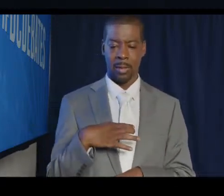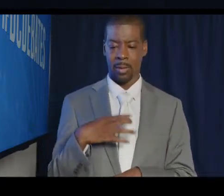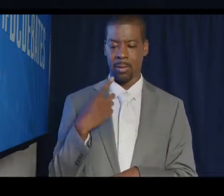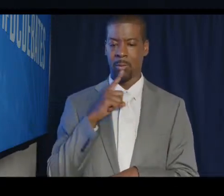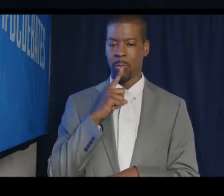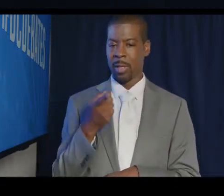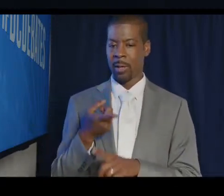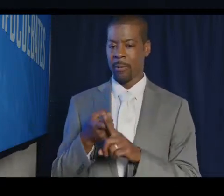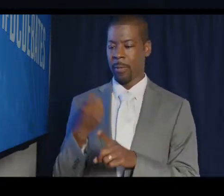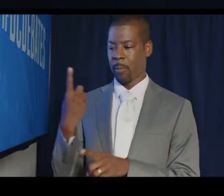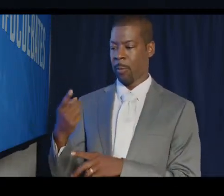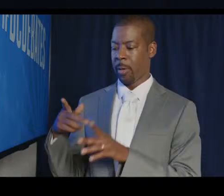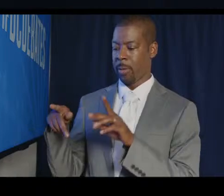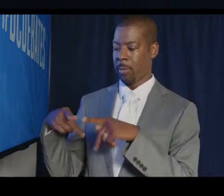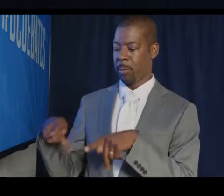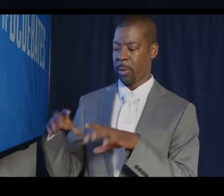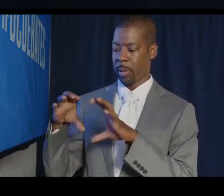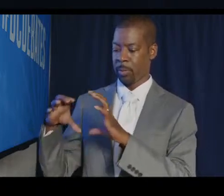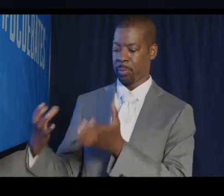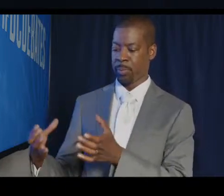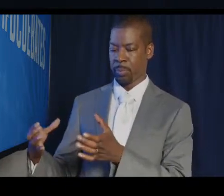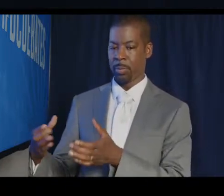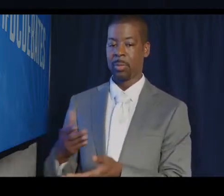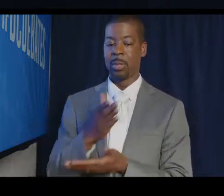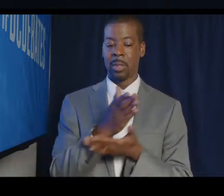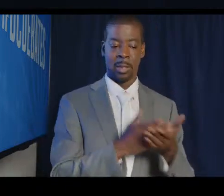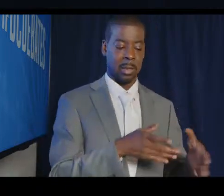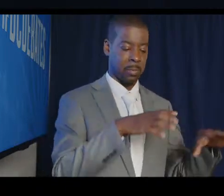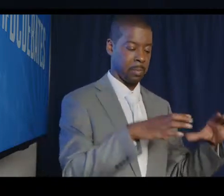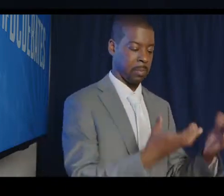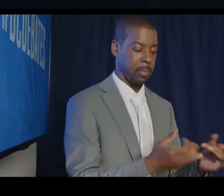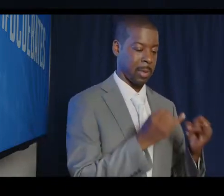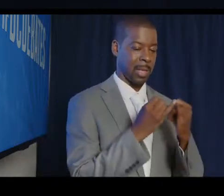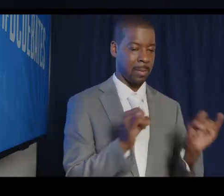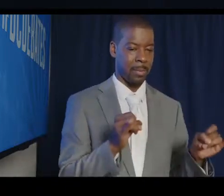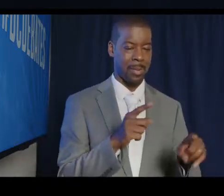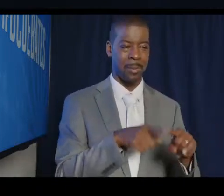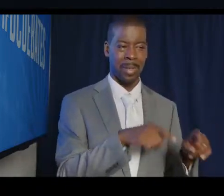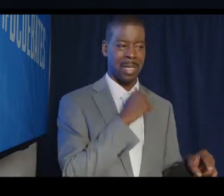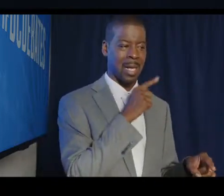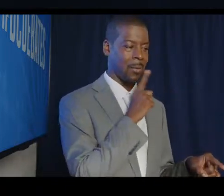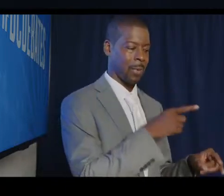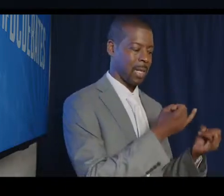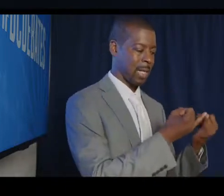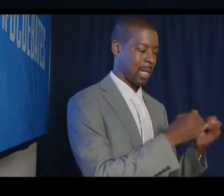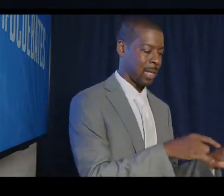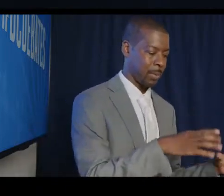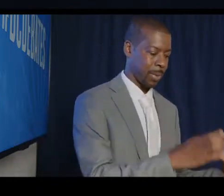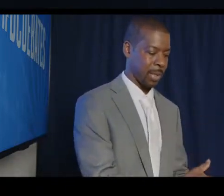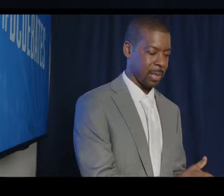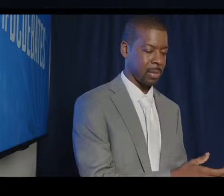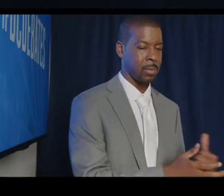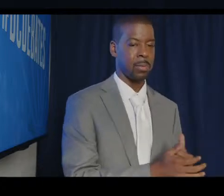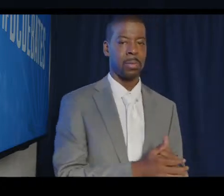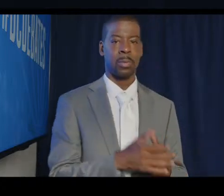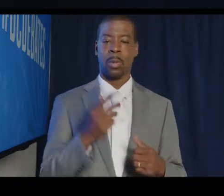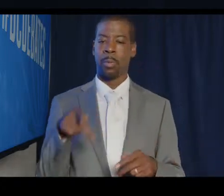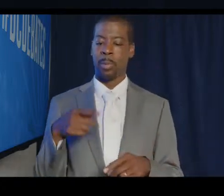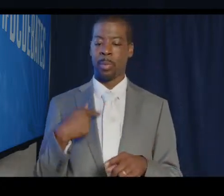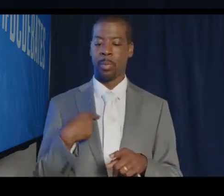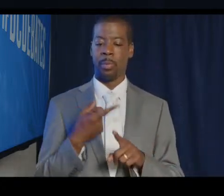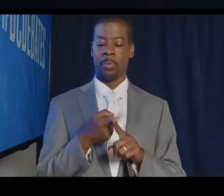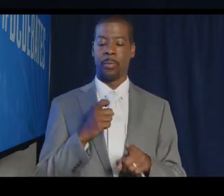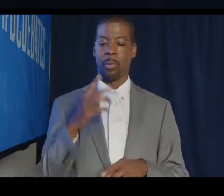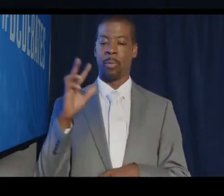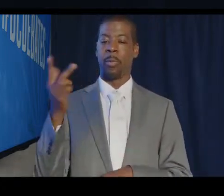party, except for maybe one or two, and several of them were independents, but they really weren't independents. And so you don't get an opportunity for people like me from a third party, from